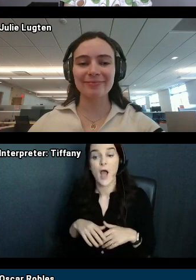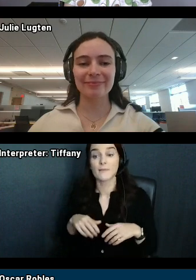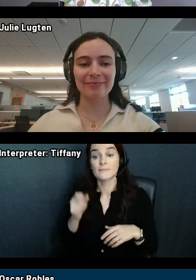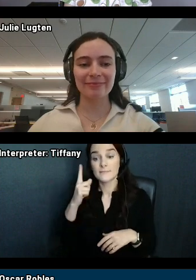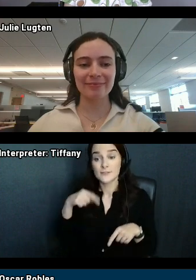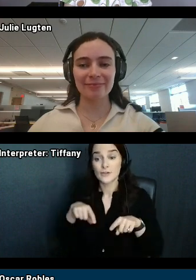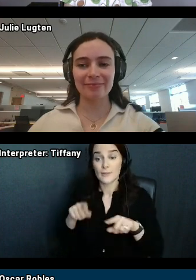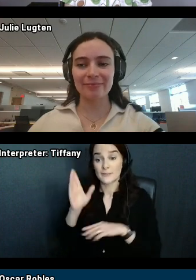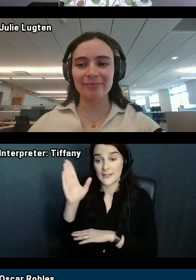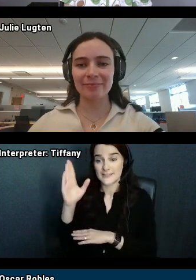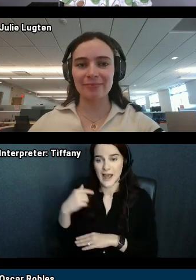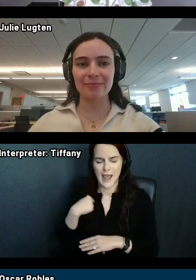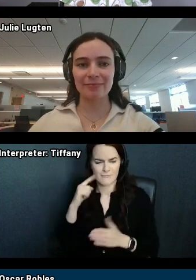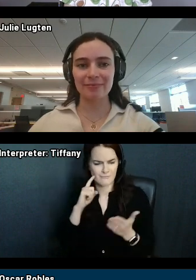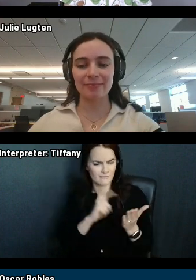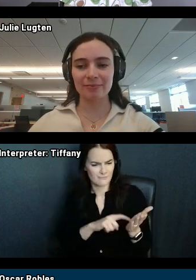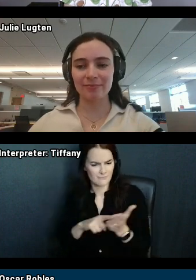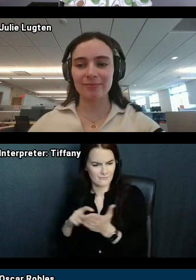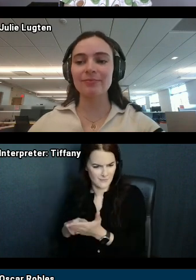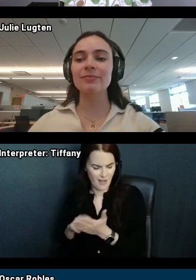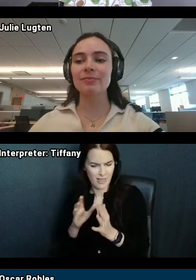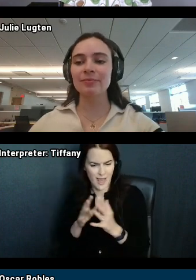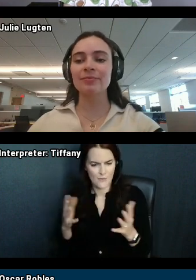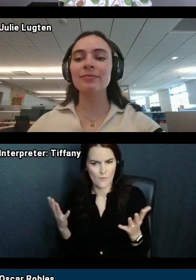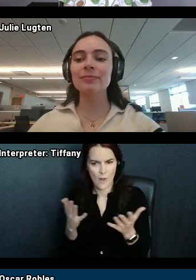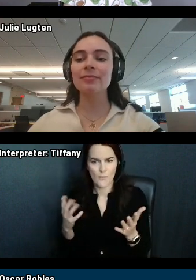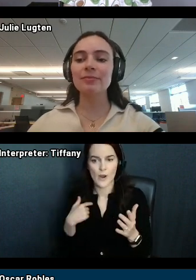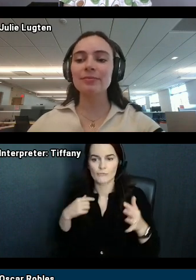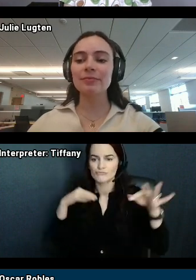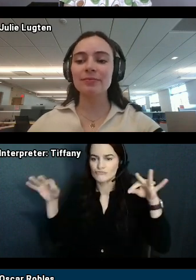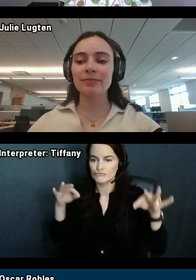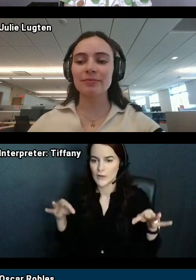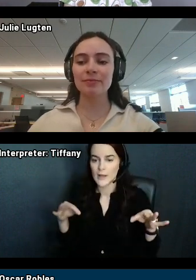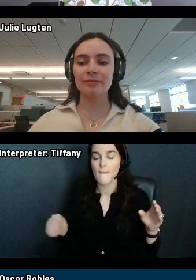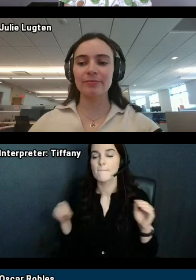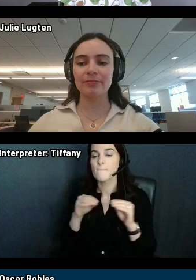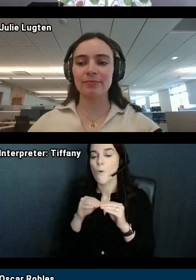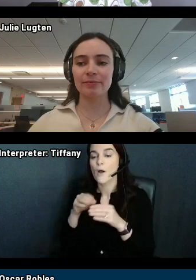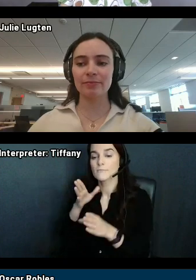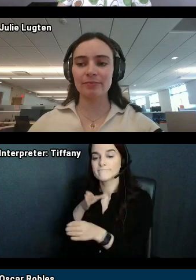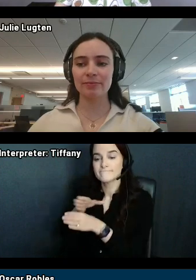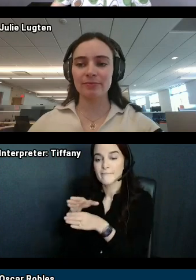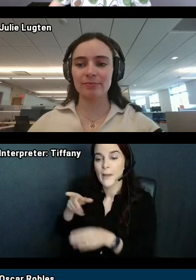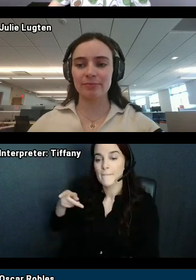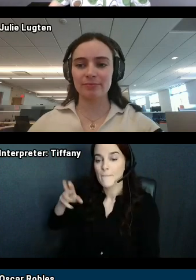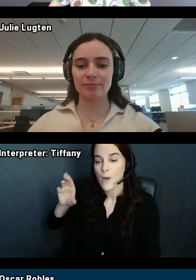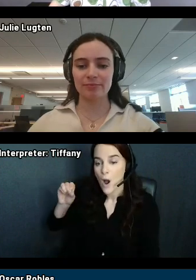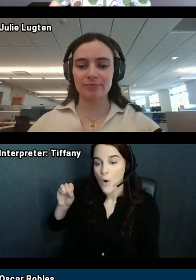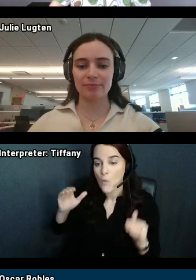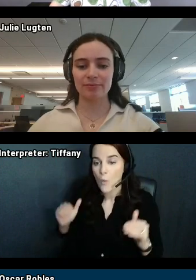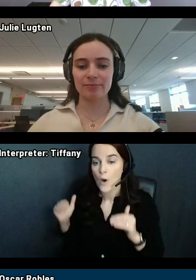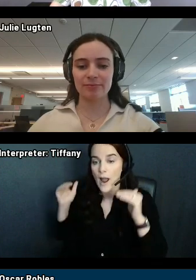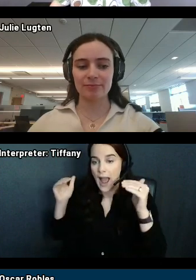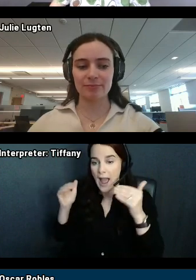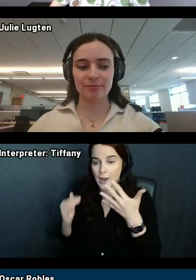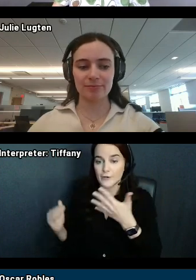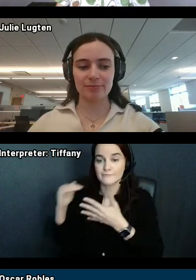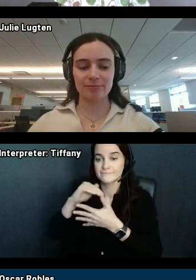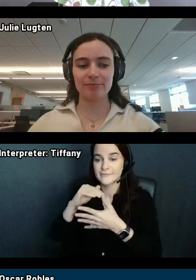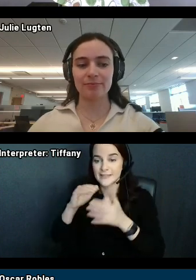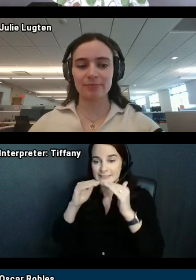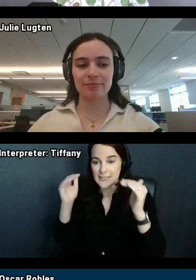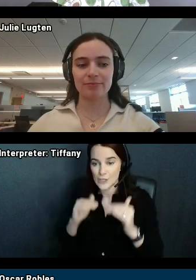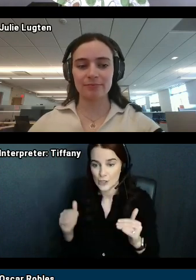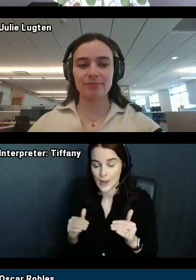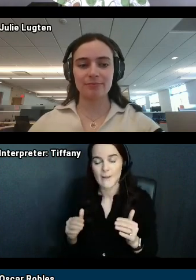only available on the Pro or higher tier, especially in the custom properties section, but there's still a lot of good stuff at the